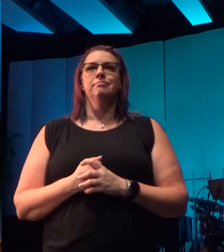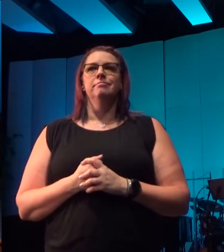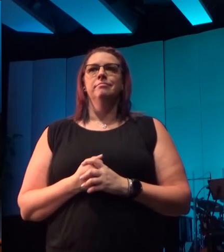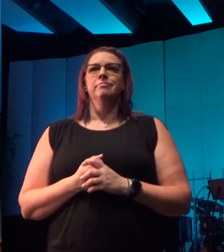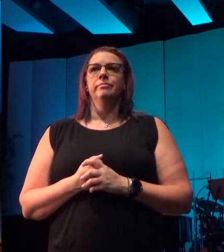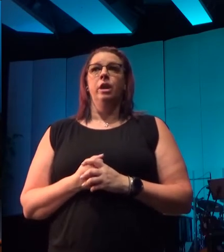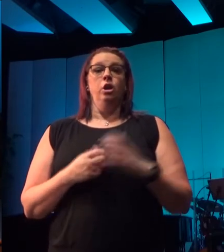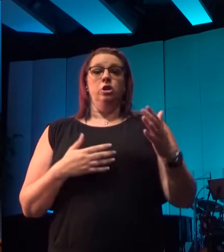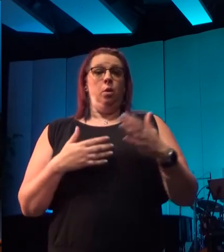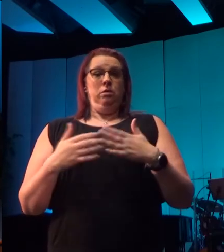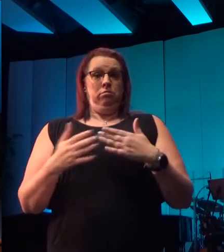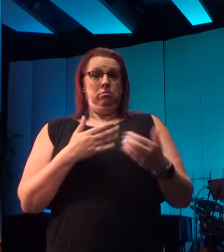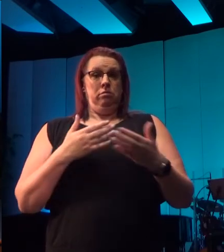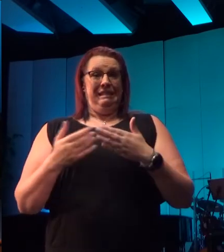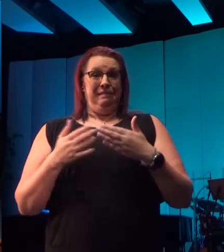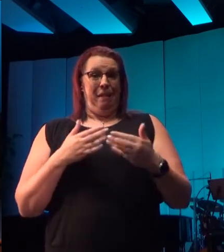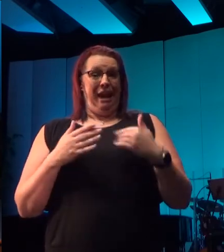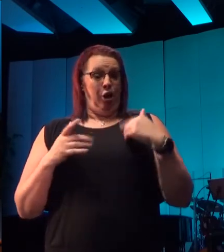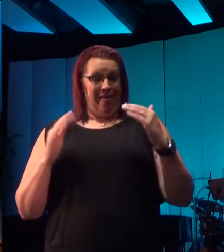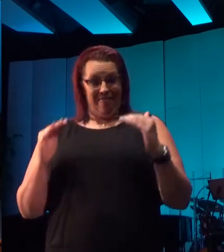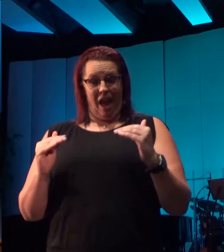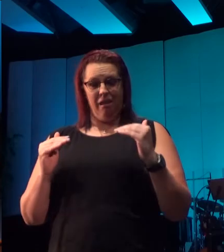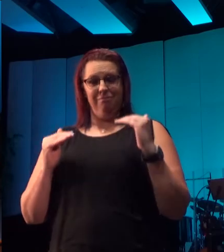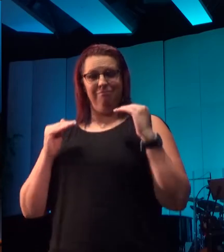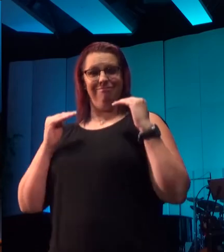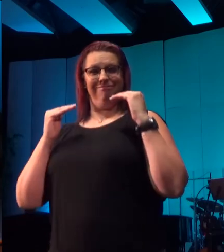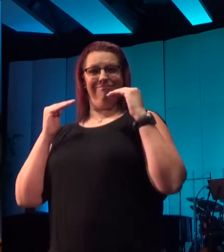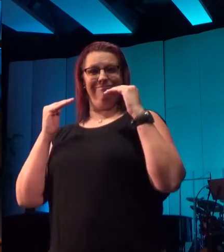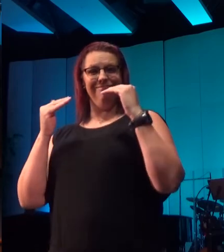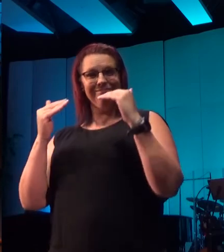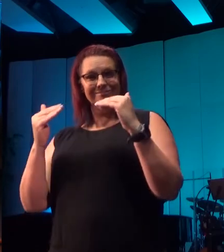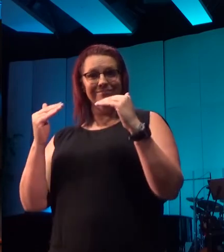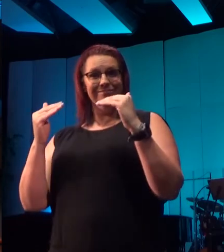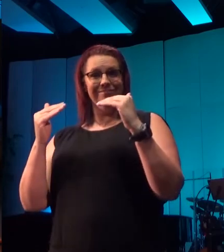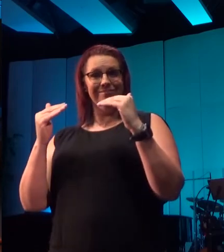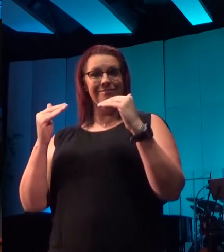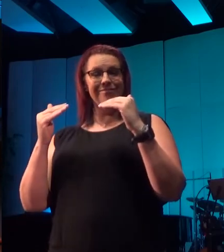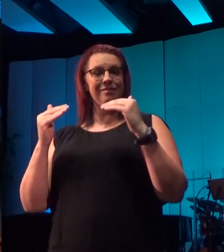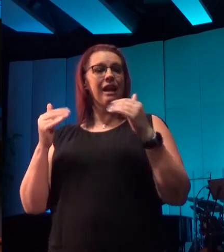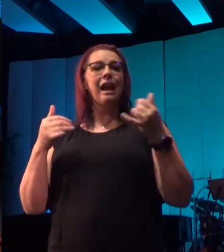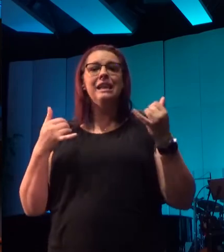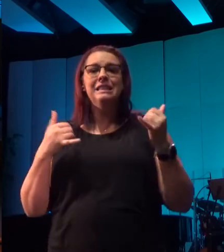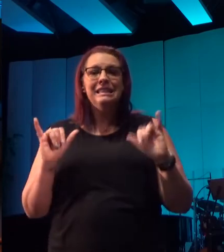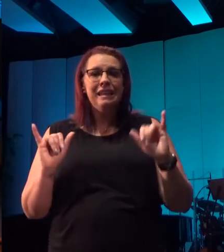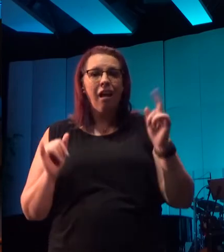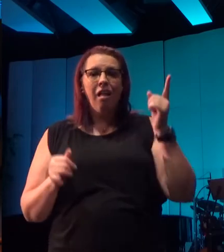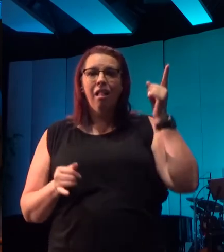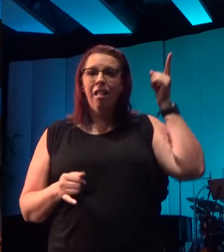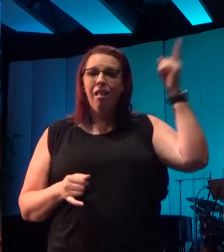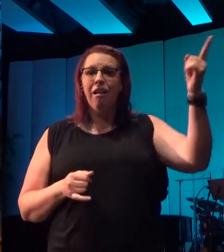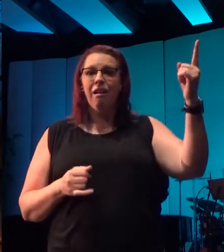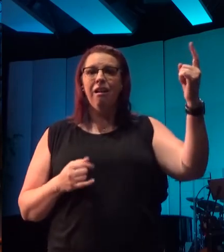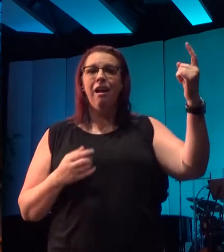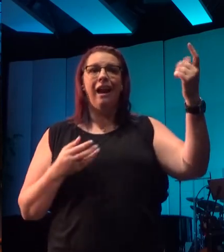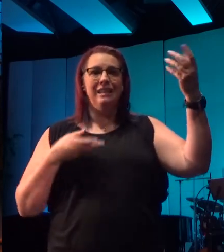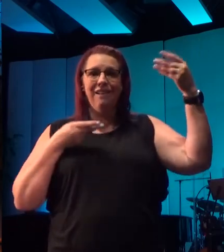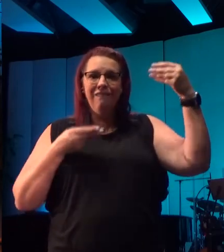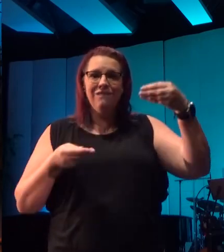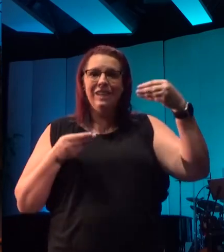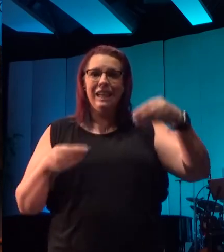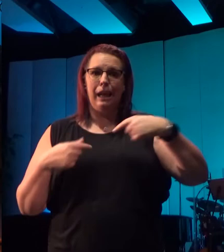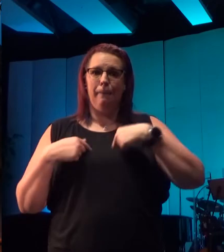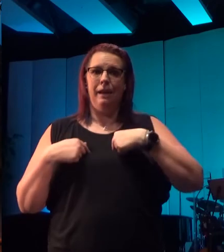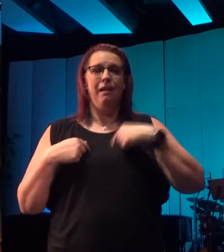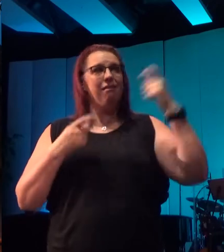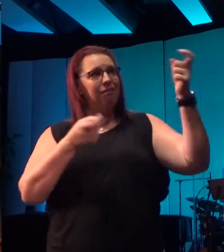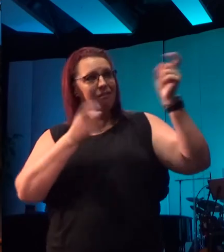And so even in that presence, though, there's that feast. The banquet feast of the divine is available to